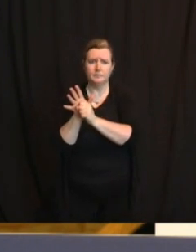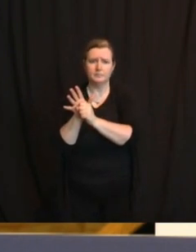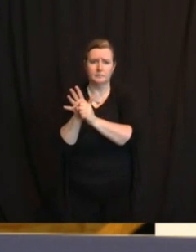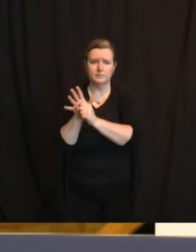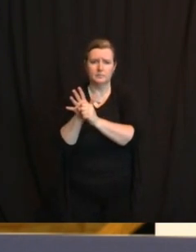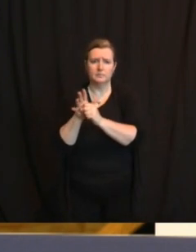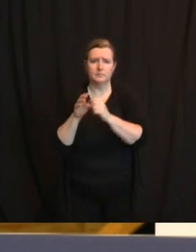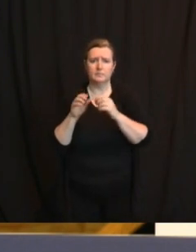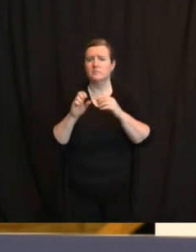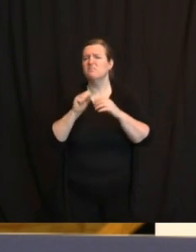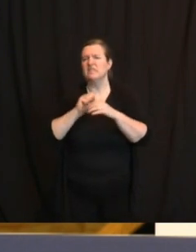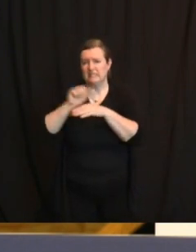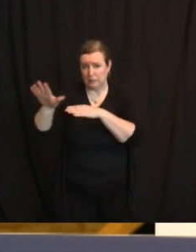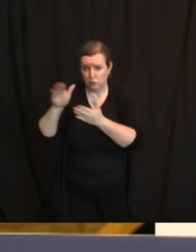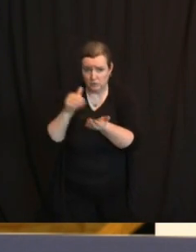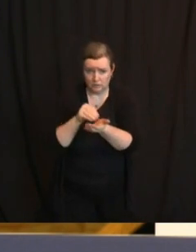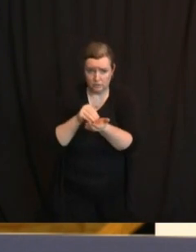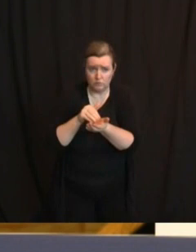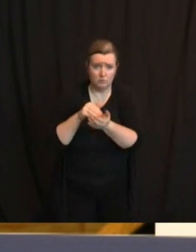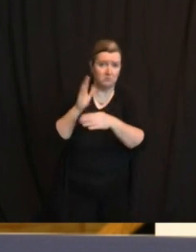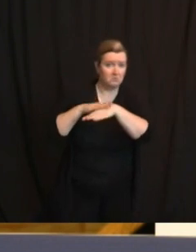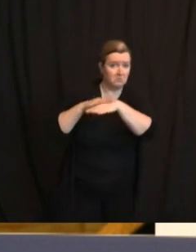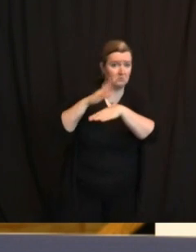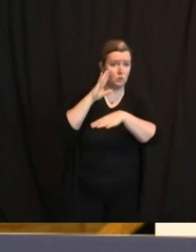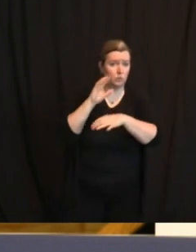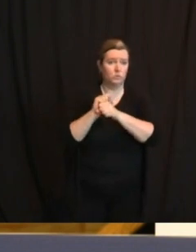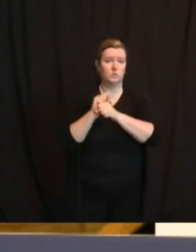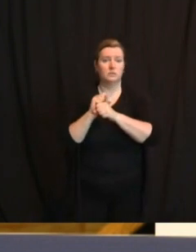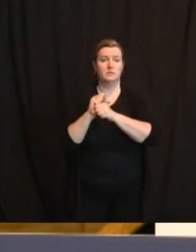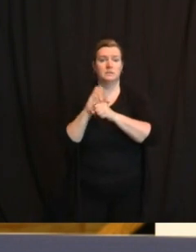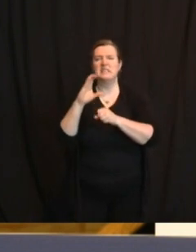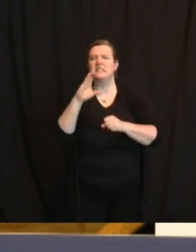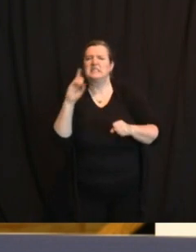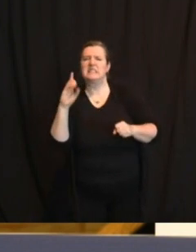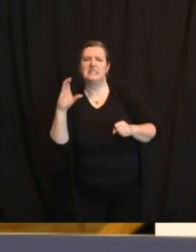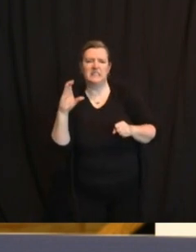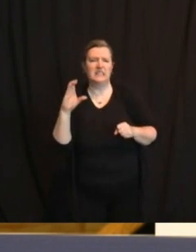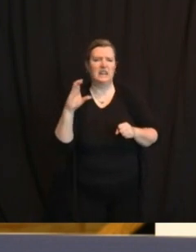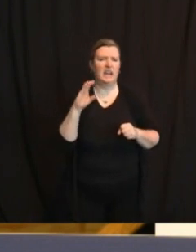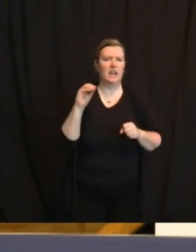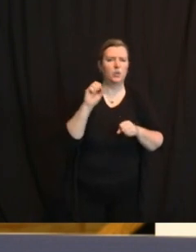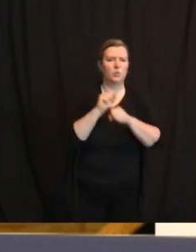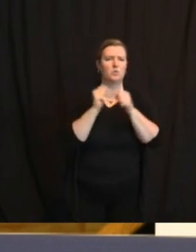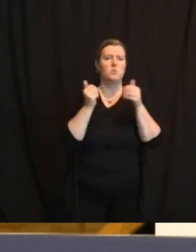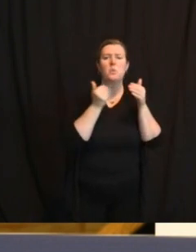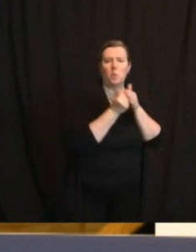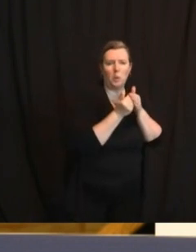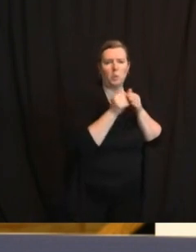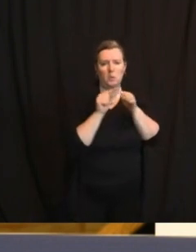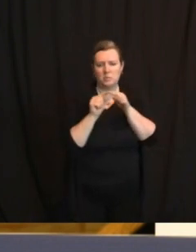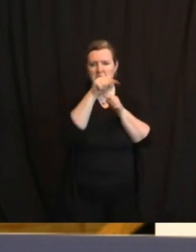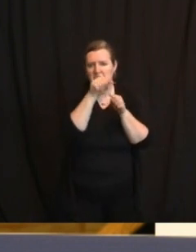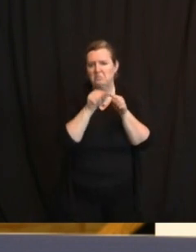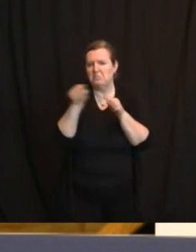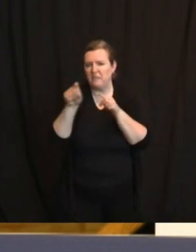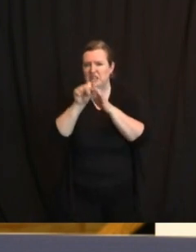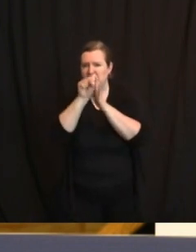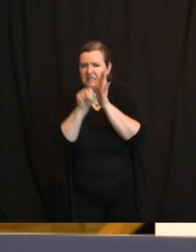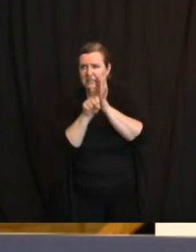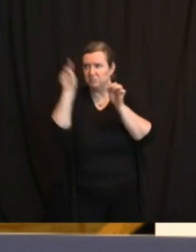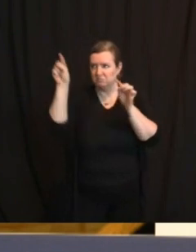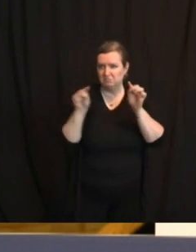our neighboring states to investigate reported cases of multi-system inflammatory syndrome that may possibly